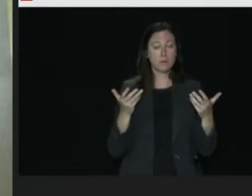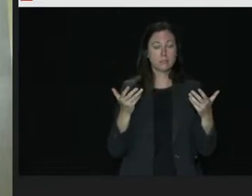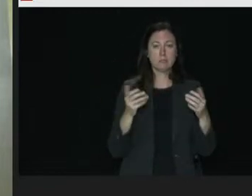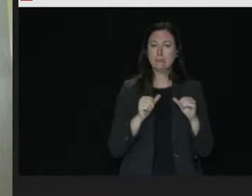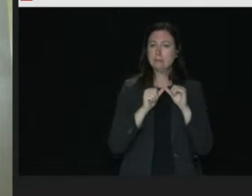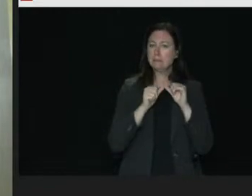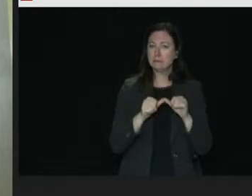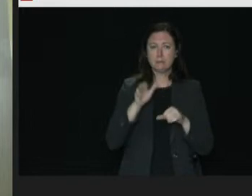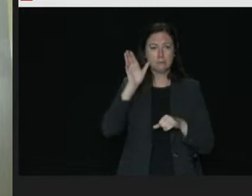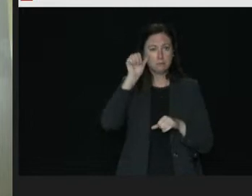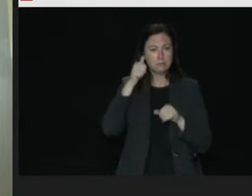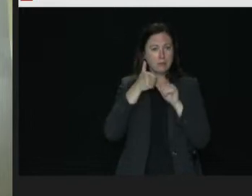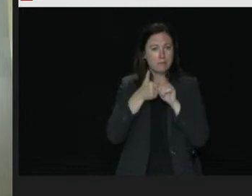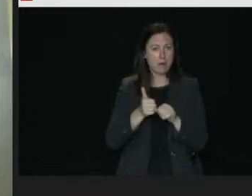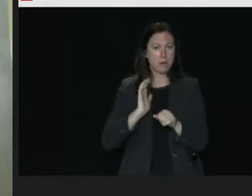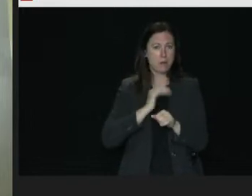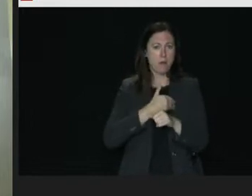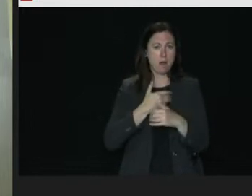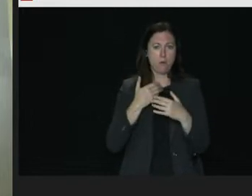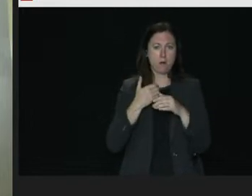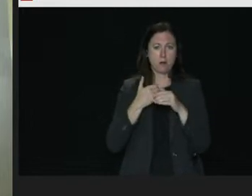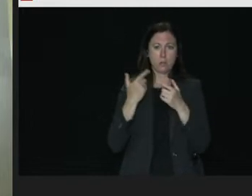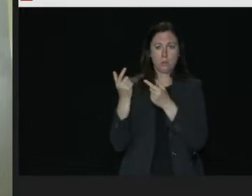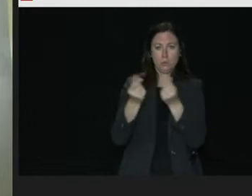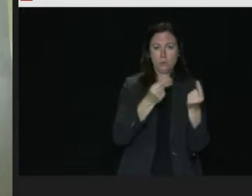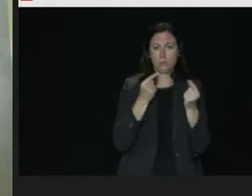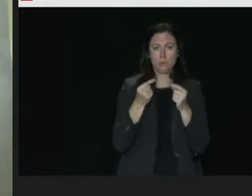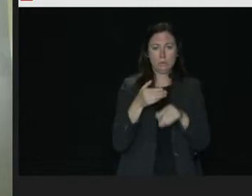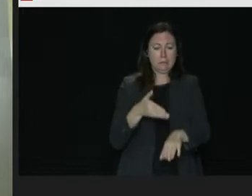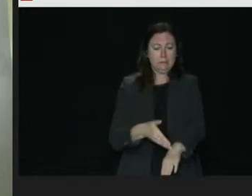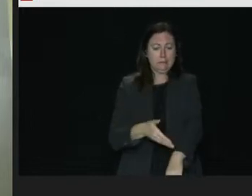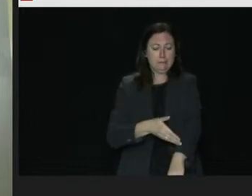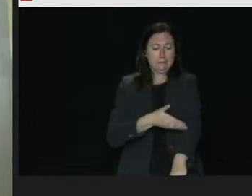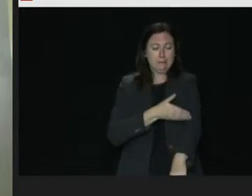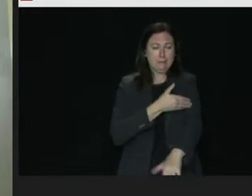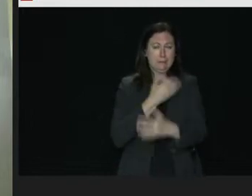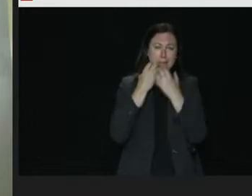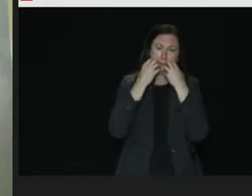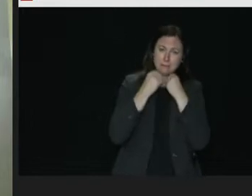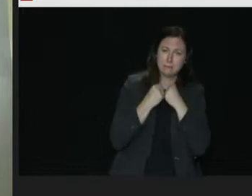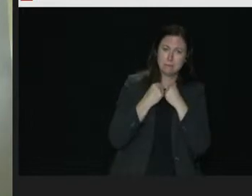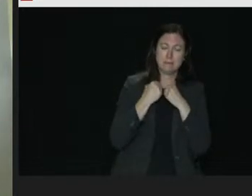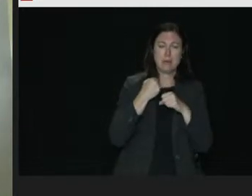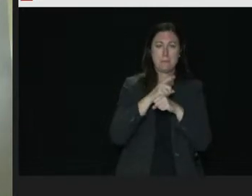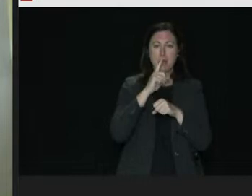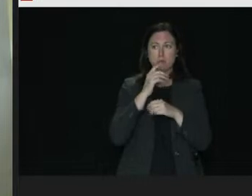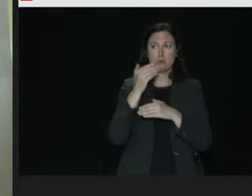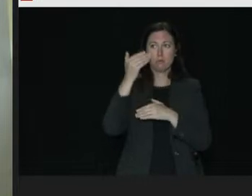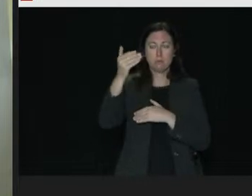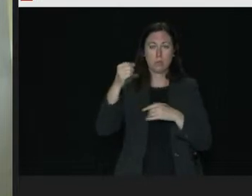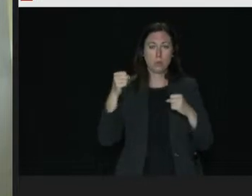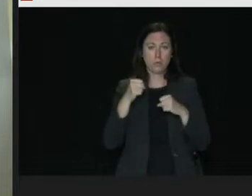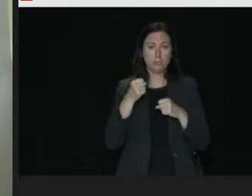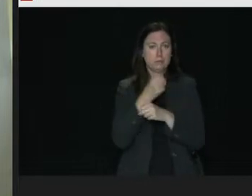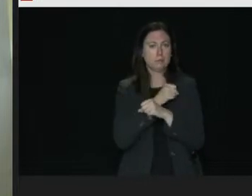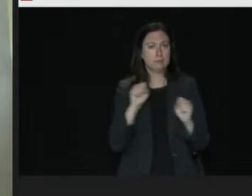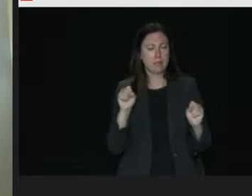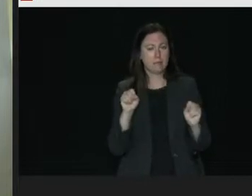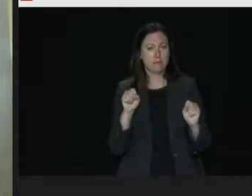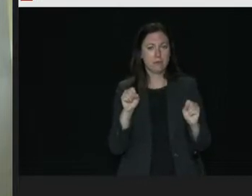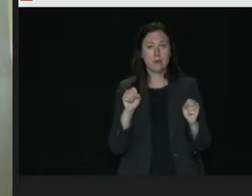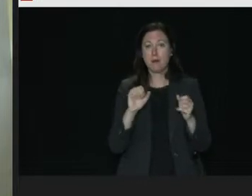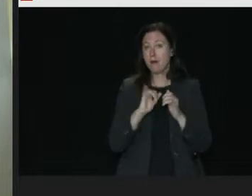what we've been doing. Protecting our progress and ensuring greater safety in the months ahead means keeping up with basic